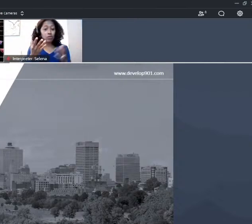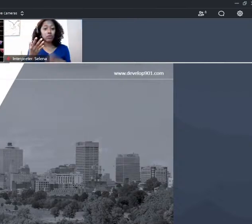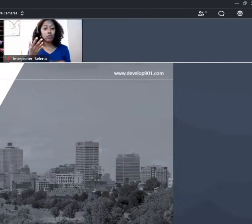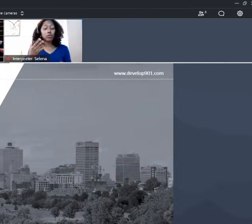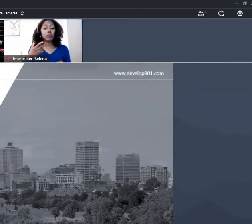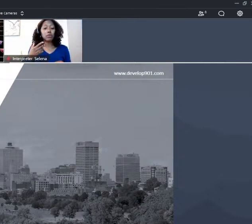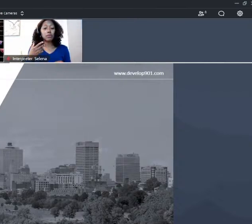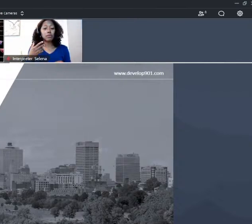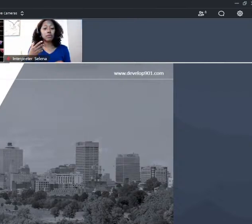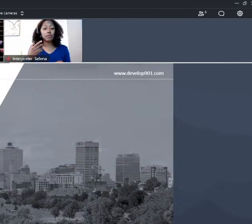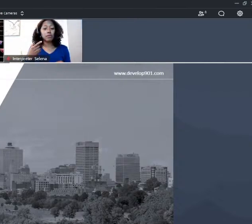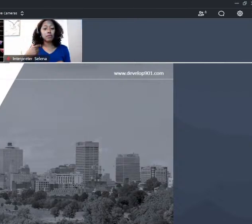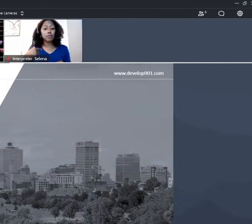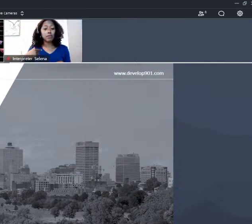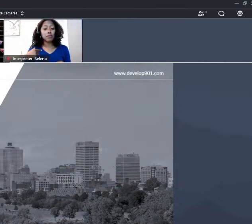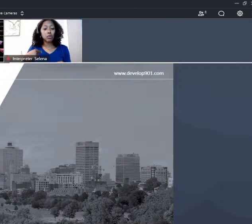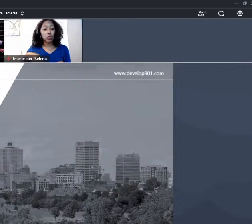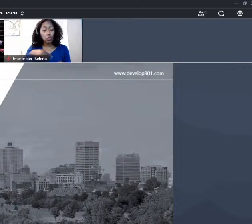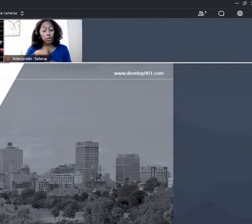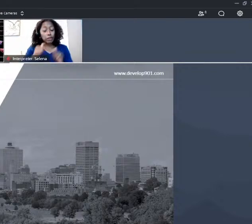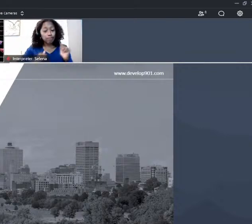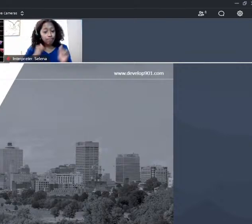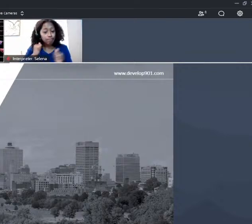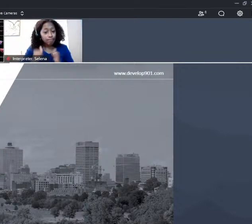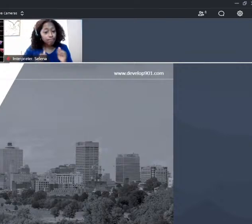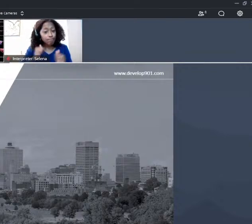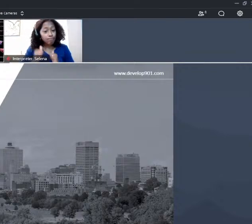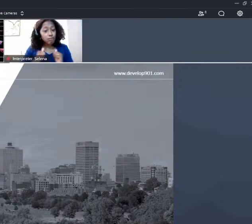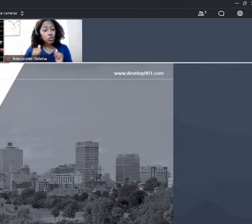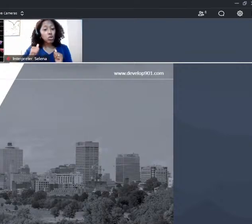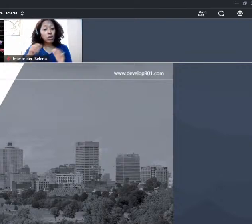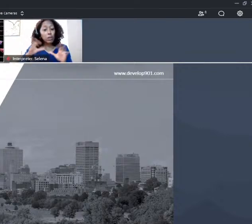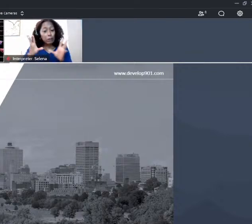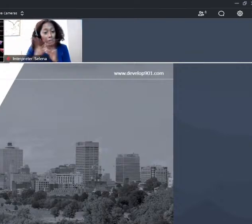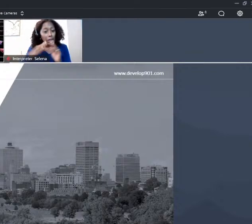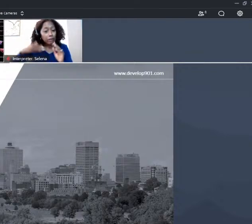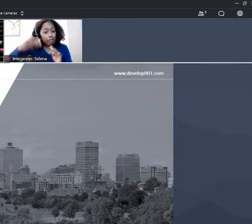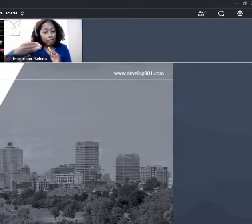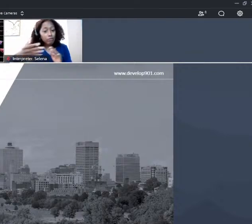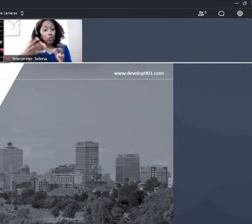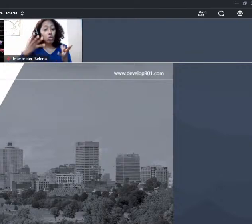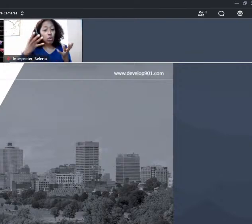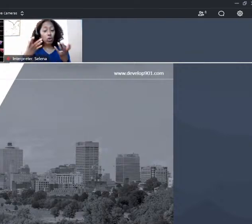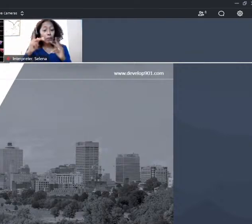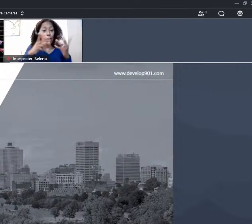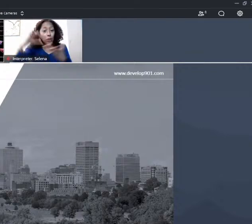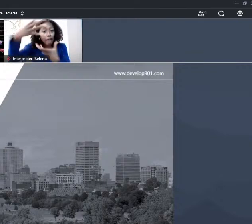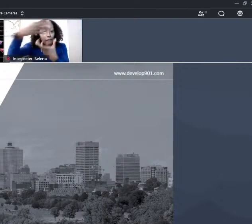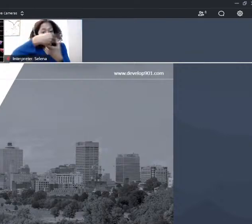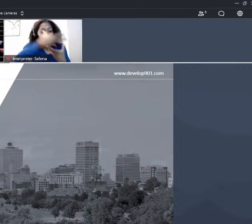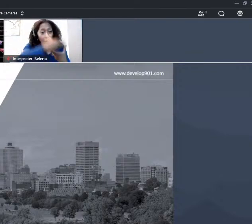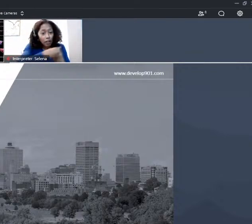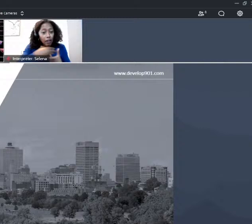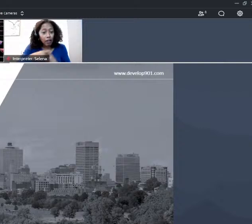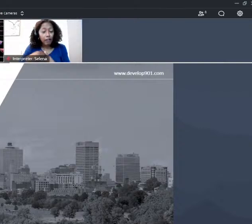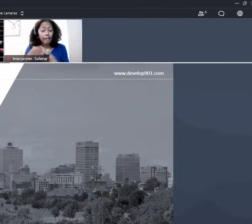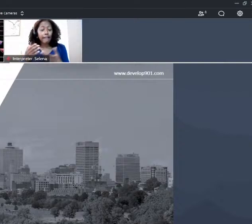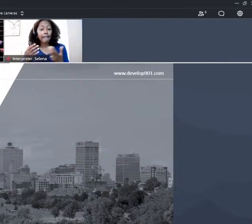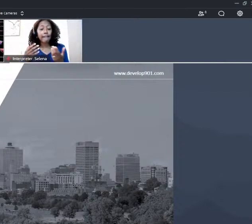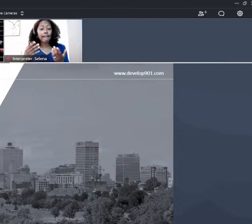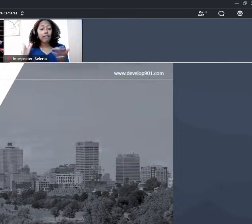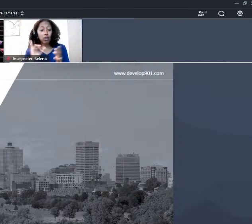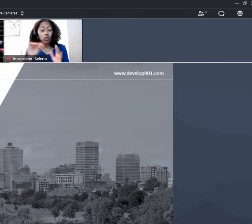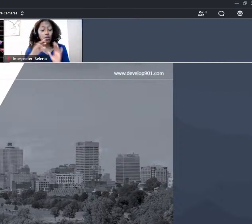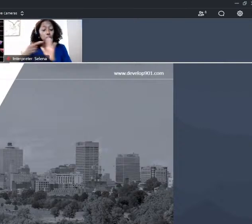years. We are diligent. We are very concerned about getting everyone involved and also